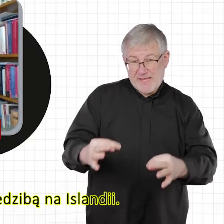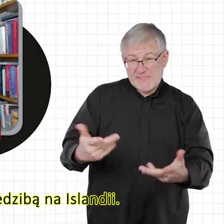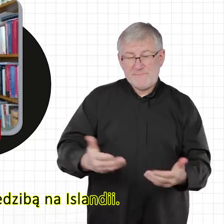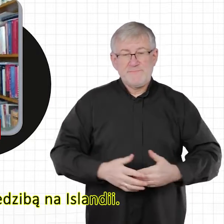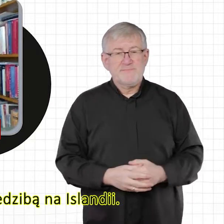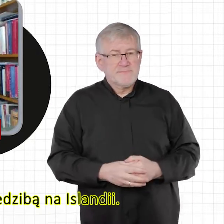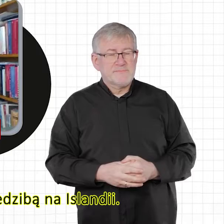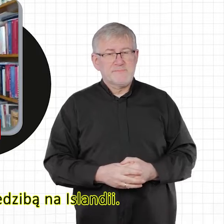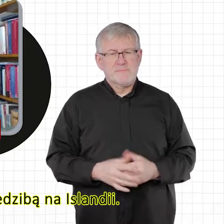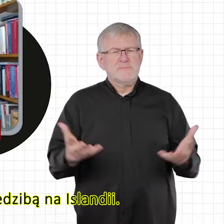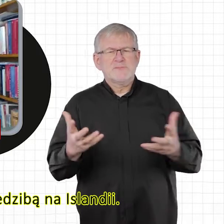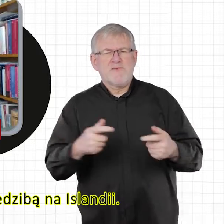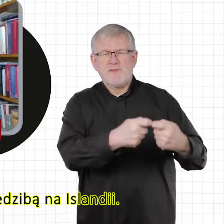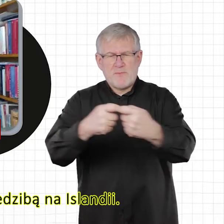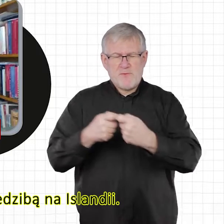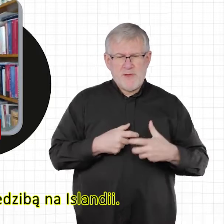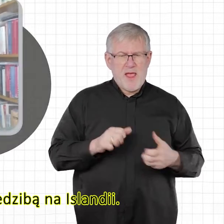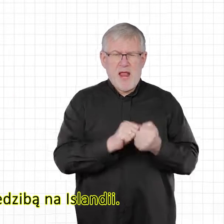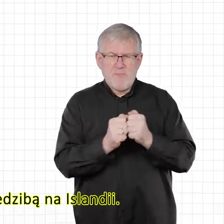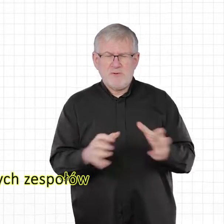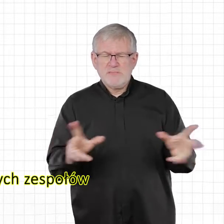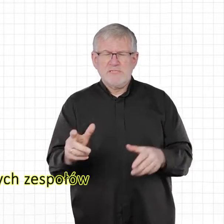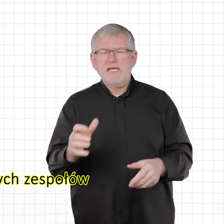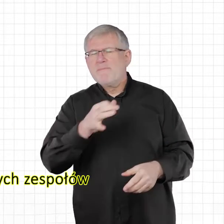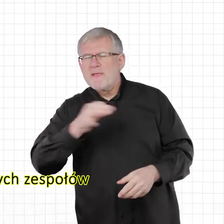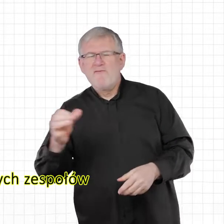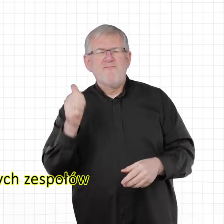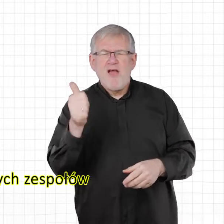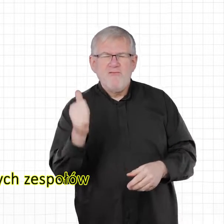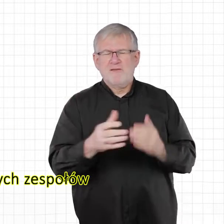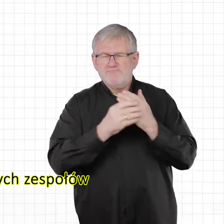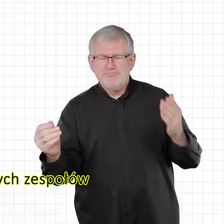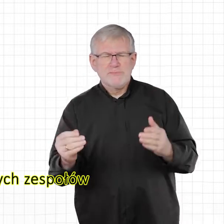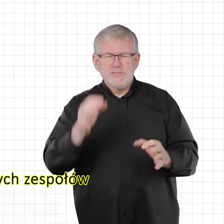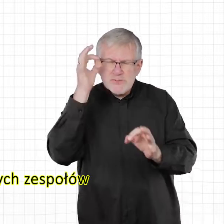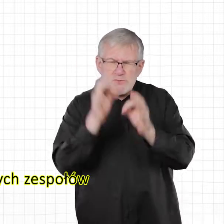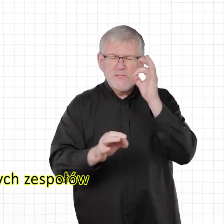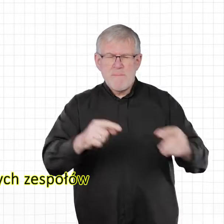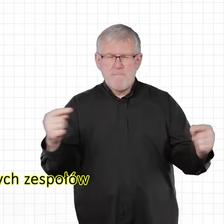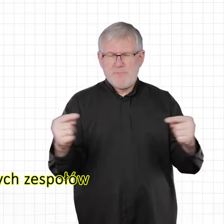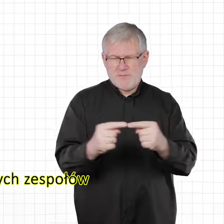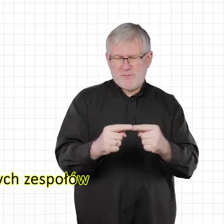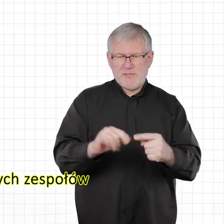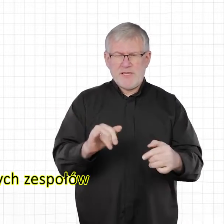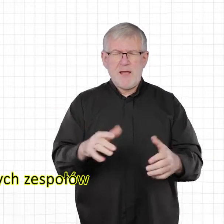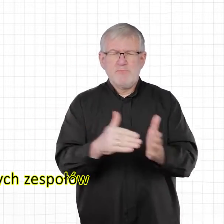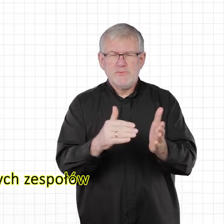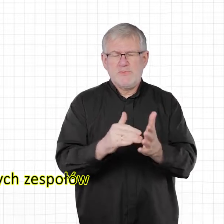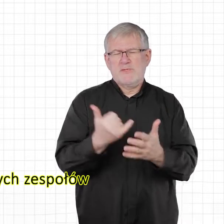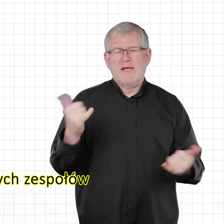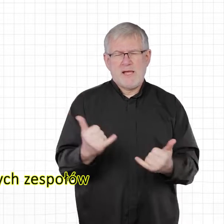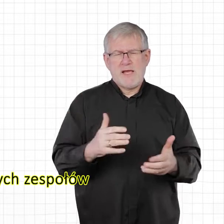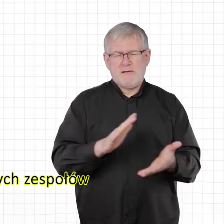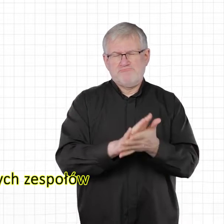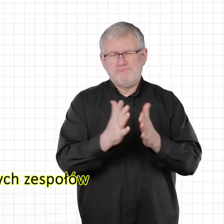non-profit private foundation based in Iceland, and it has specialized in establishing tailor-made